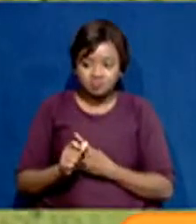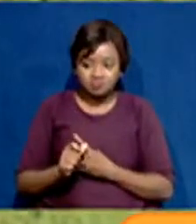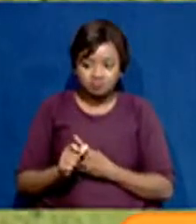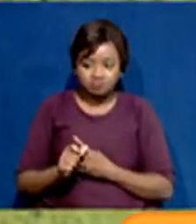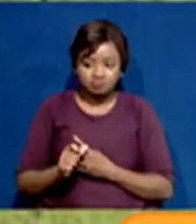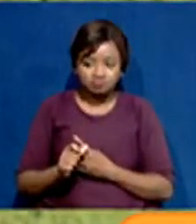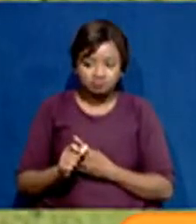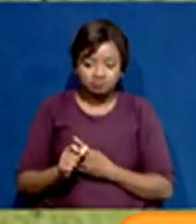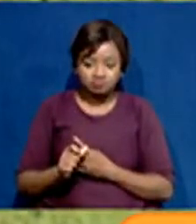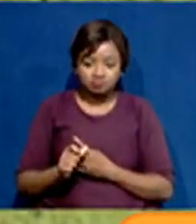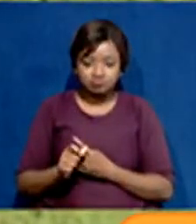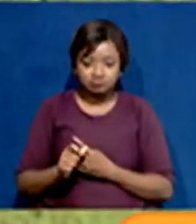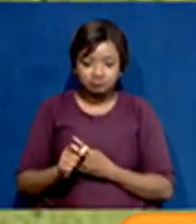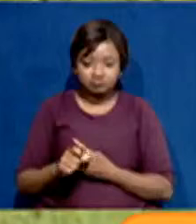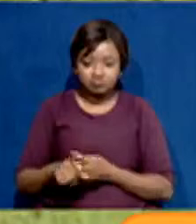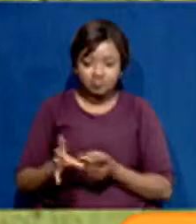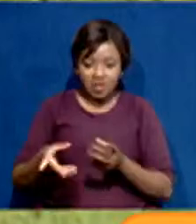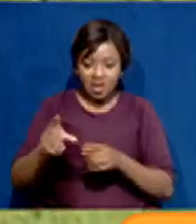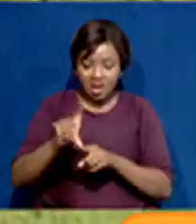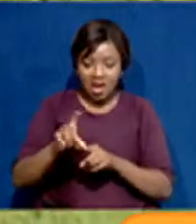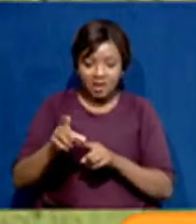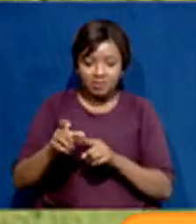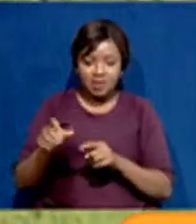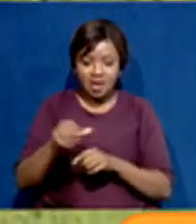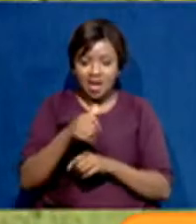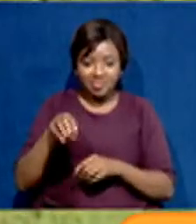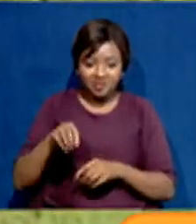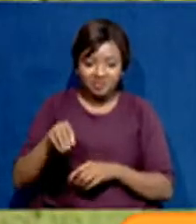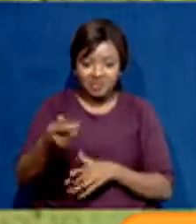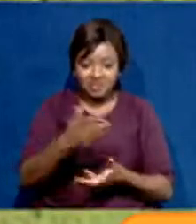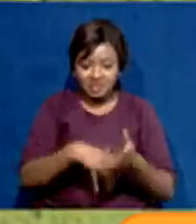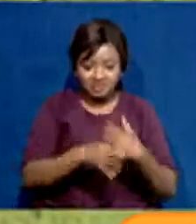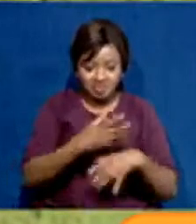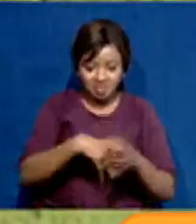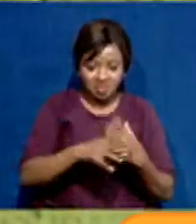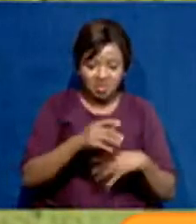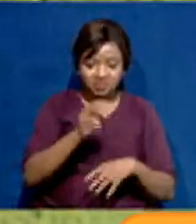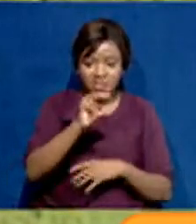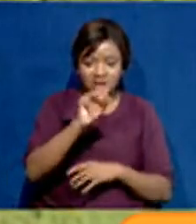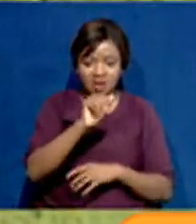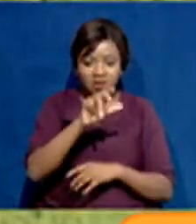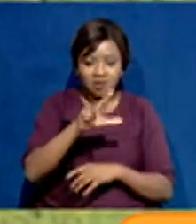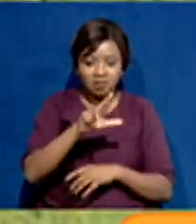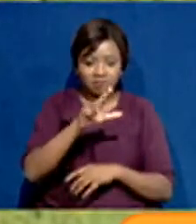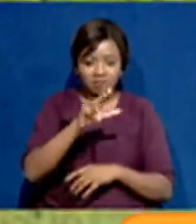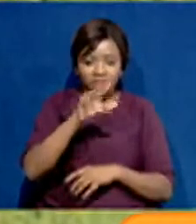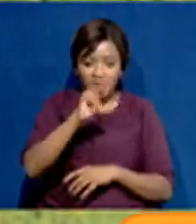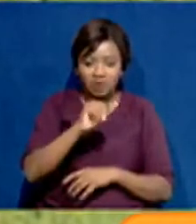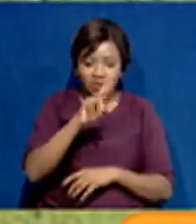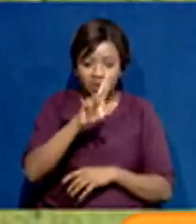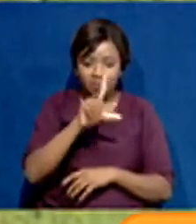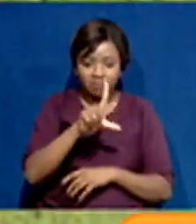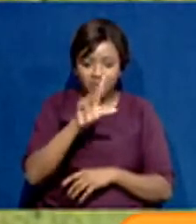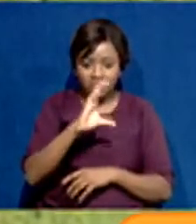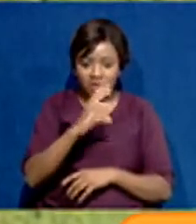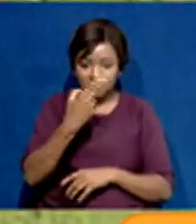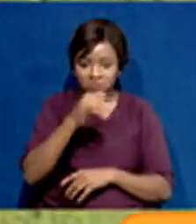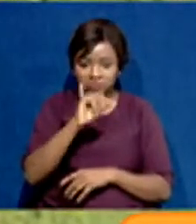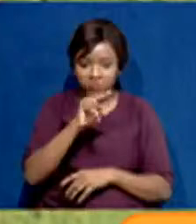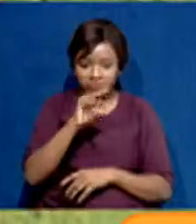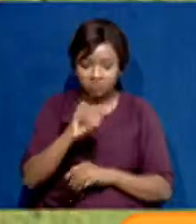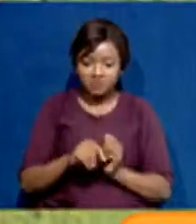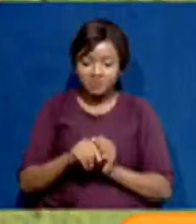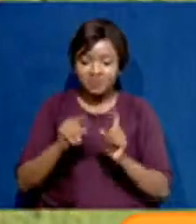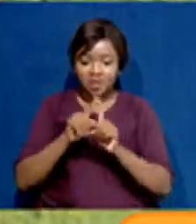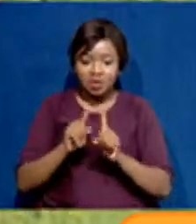tunaweka mulching na ukipanda nyuma hizo wakati mvua inakuja haiendi bali